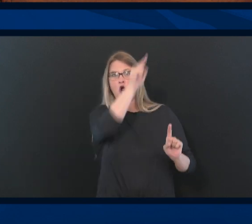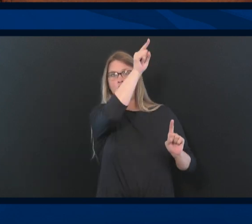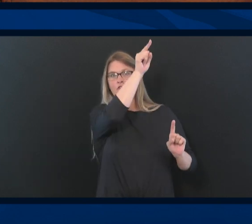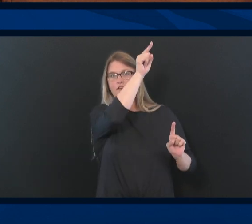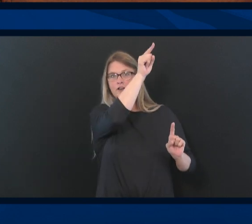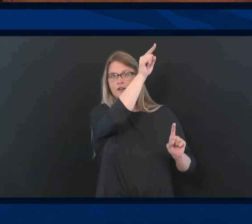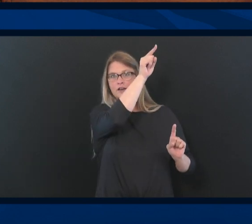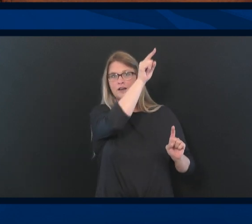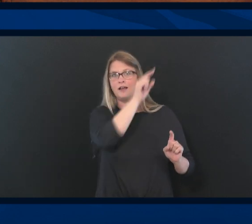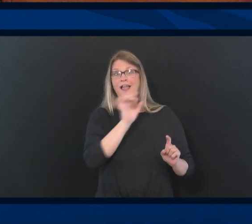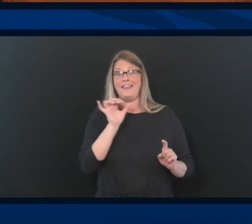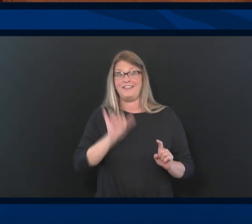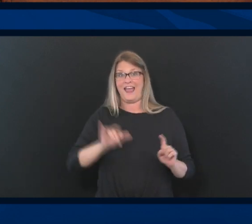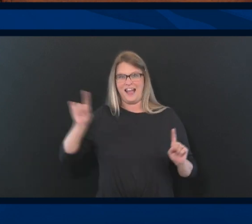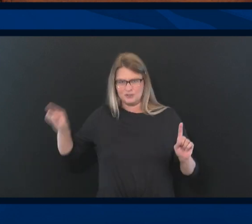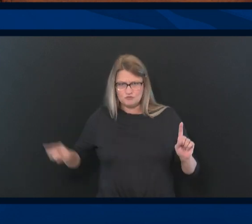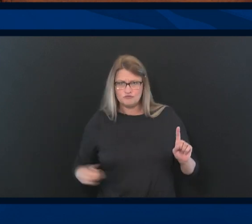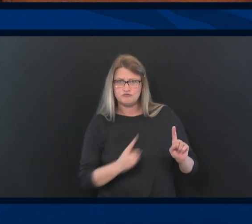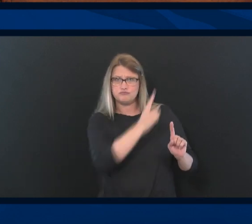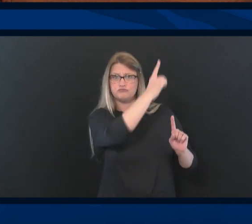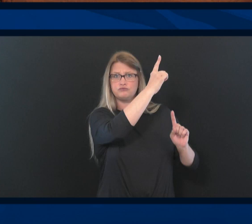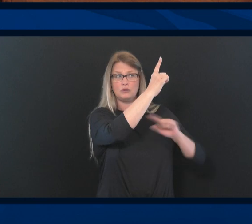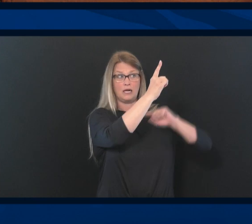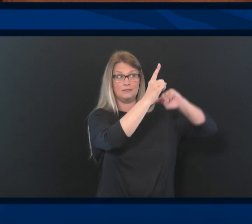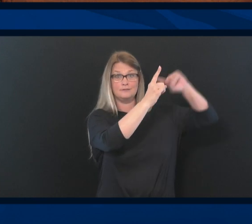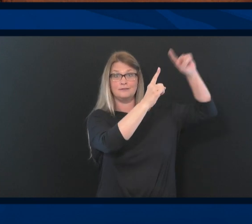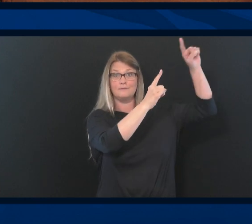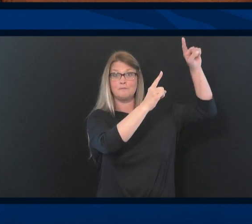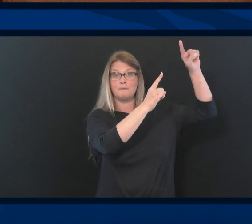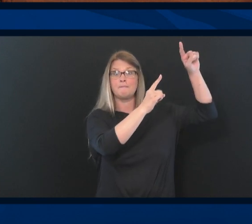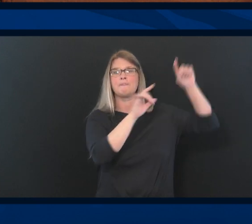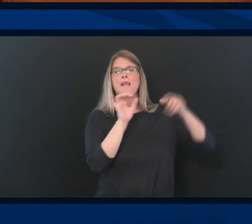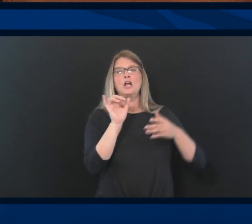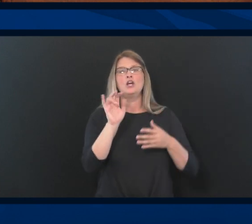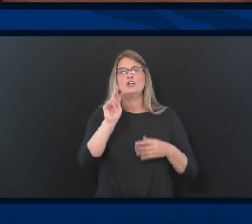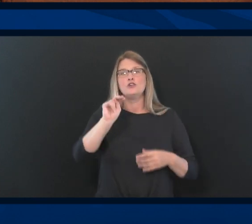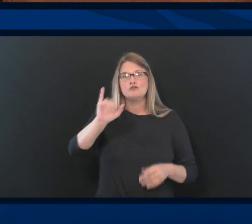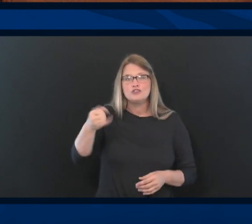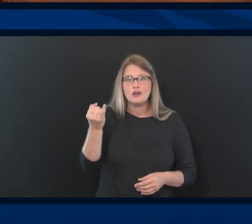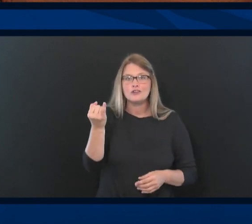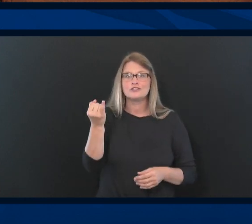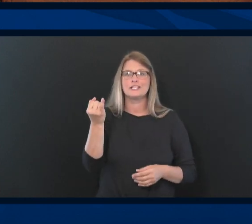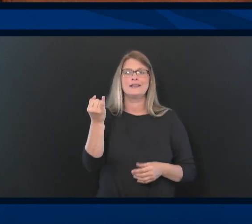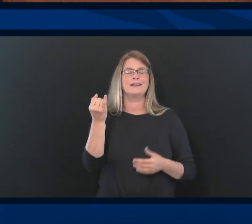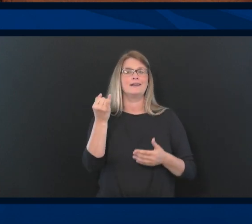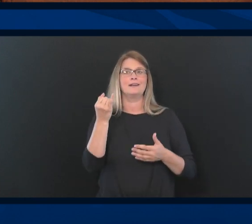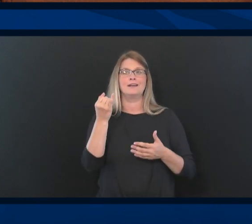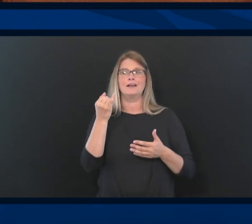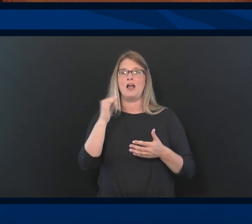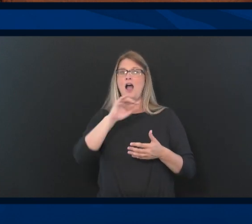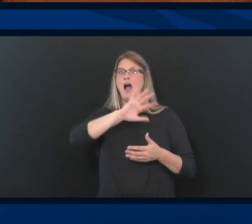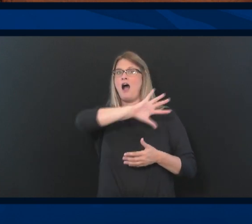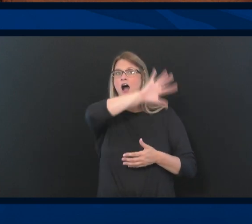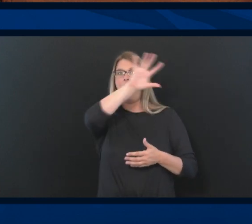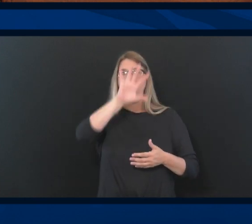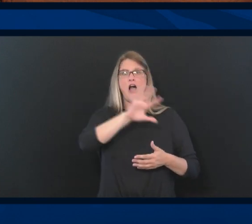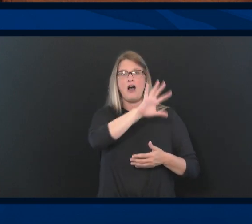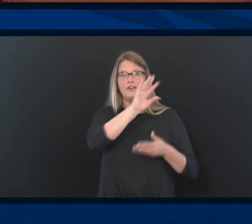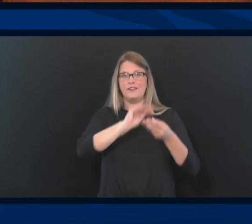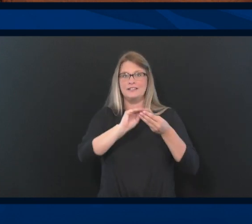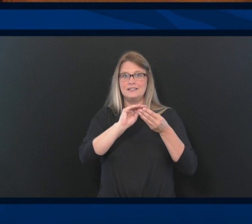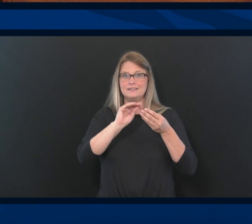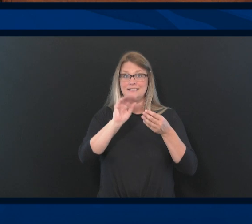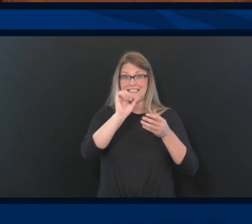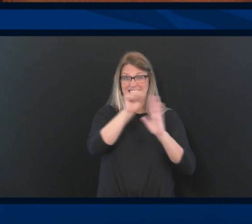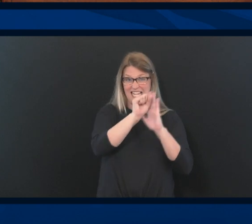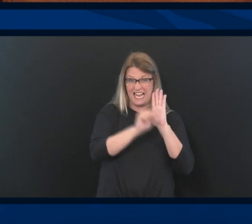up, that curve that shoots straight up is New Jersey. And all those states that are down on the